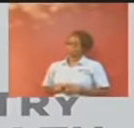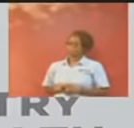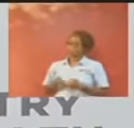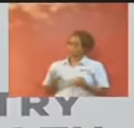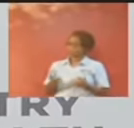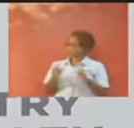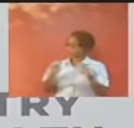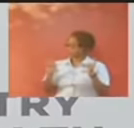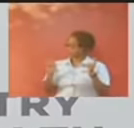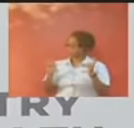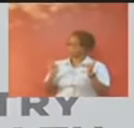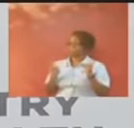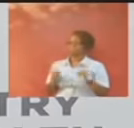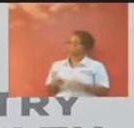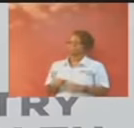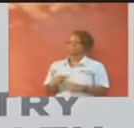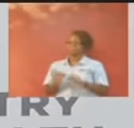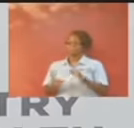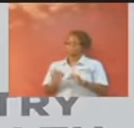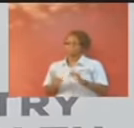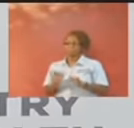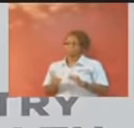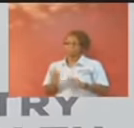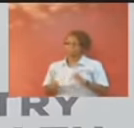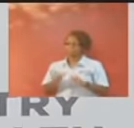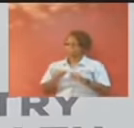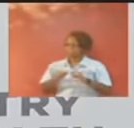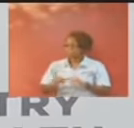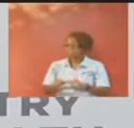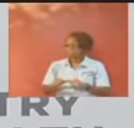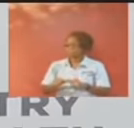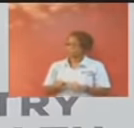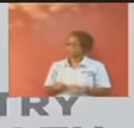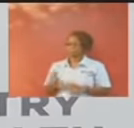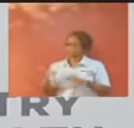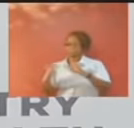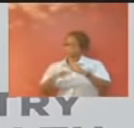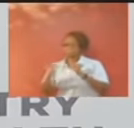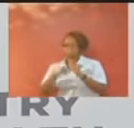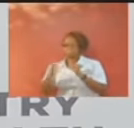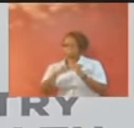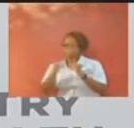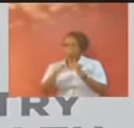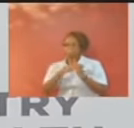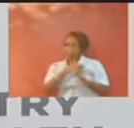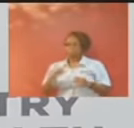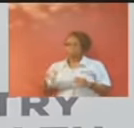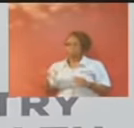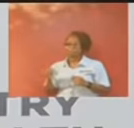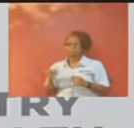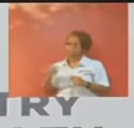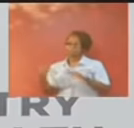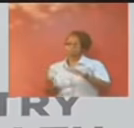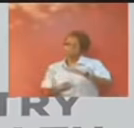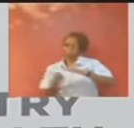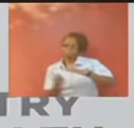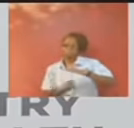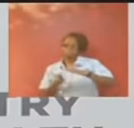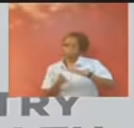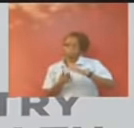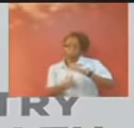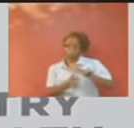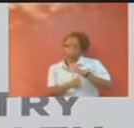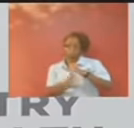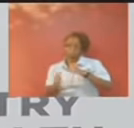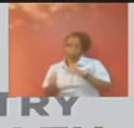home and allowing home quarantine, that is guided by the Ministry of Health's policy on returning nationals. And we